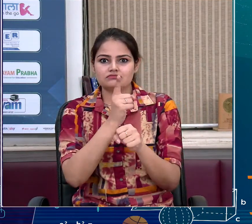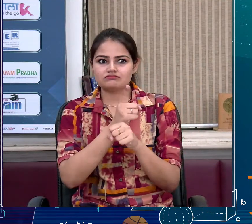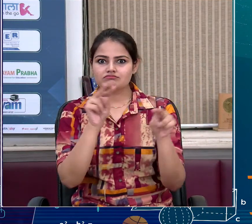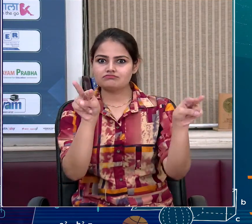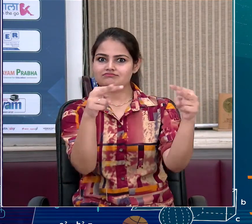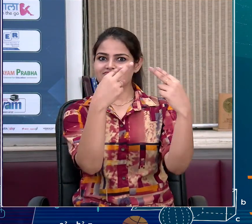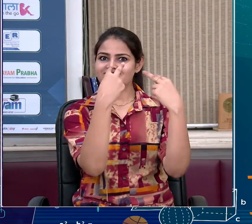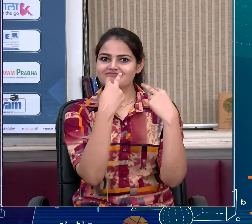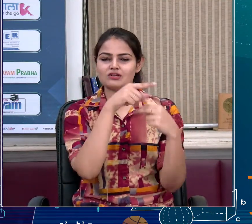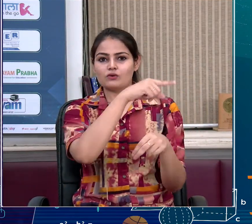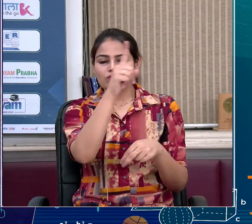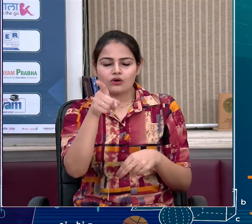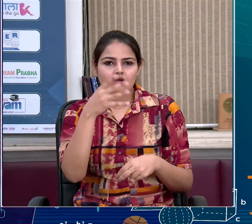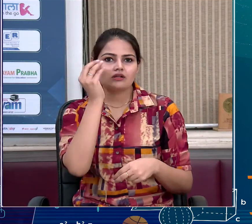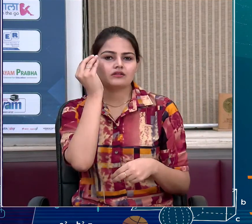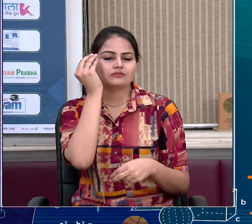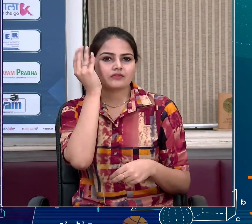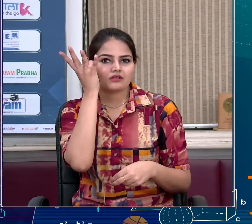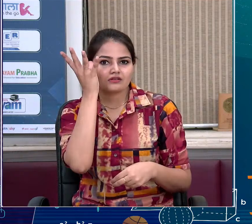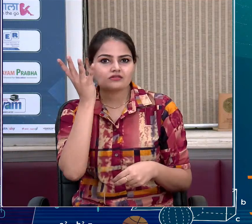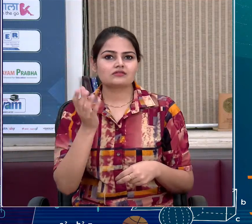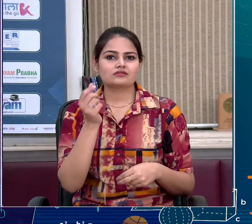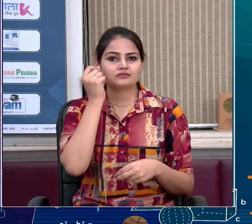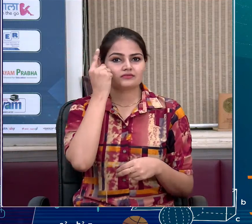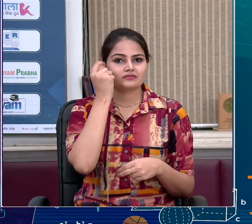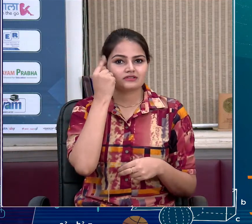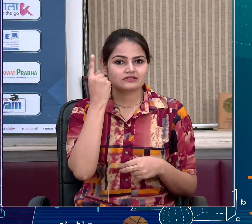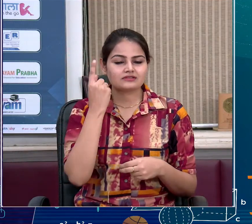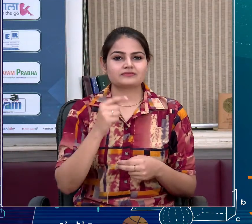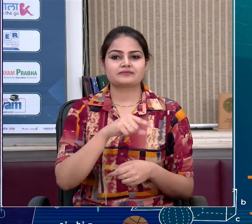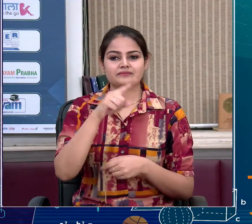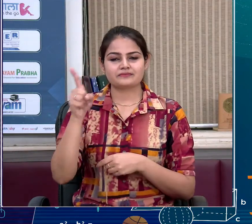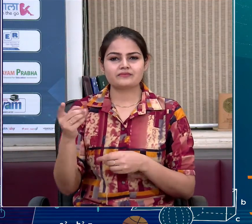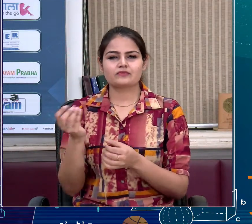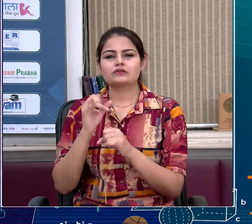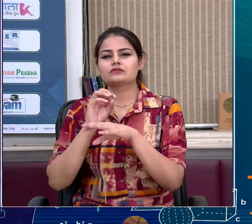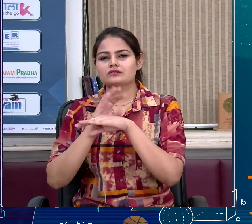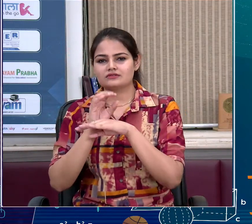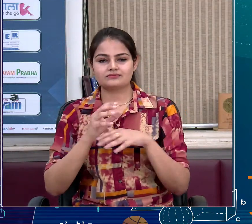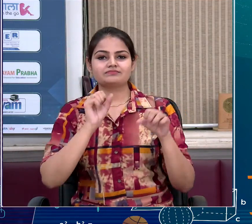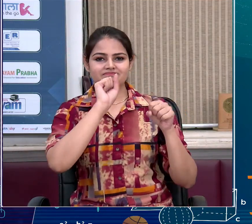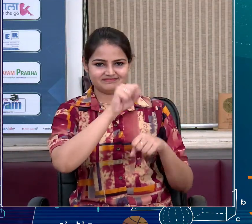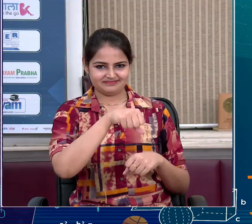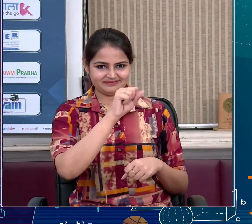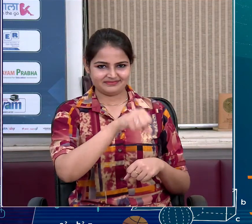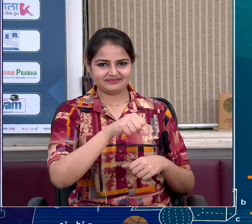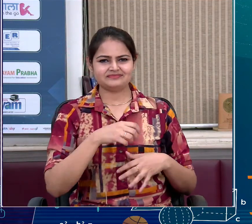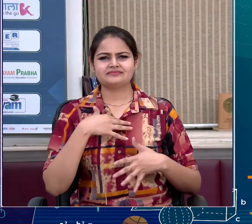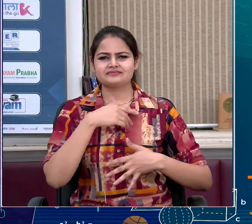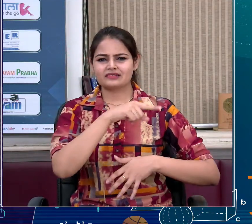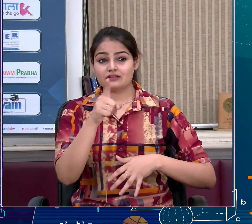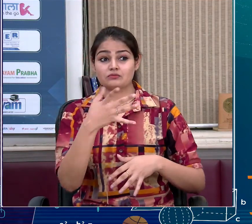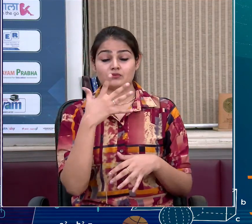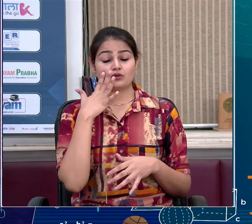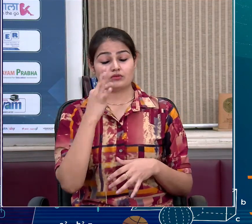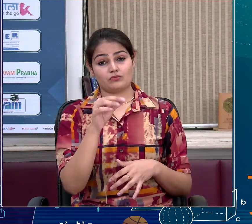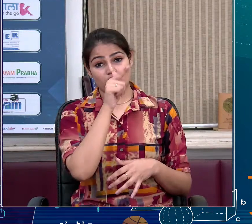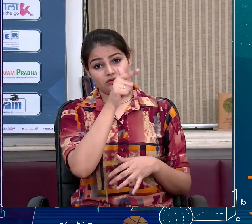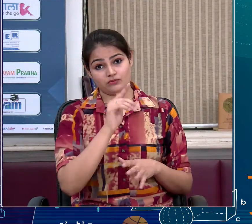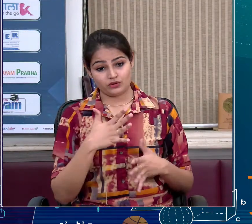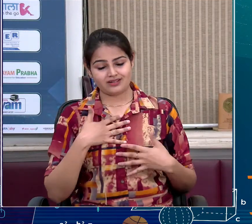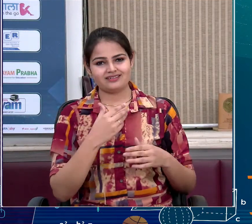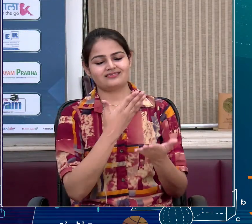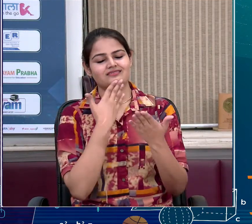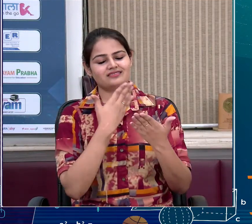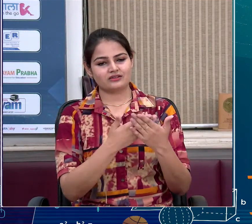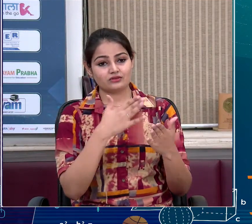can also gain out of today's session. Absolutely. Absolutely, ma'am. I think that's a very valid point, and thank you for giving that